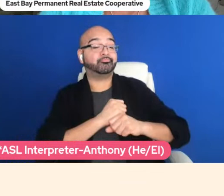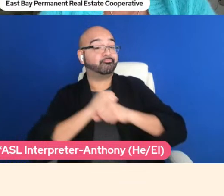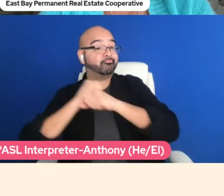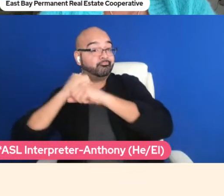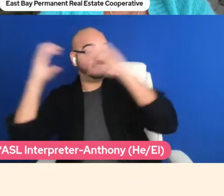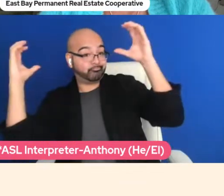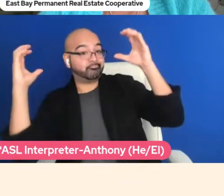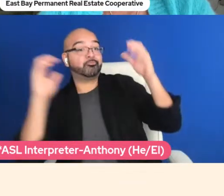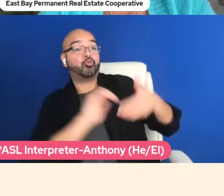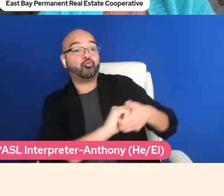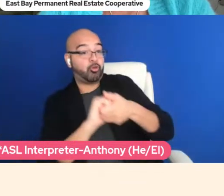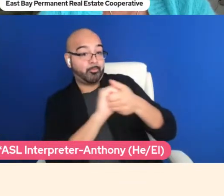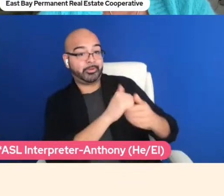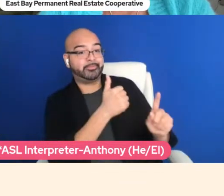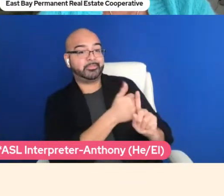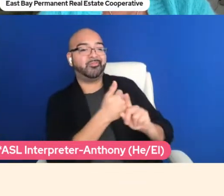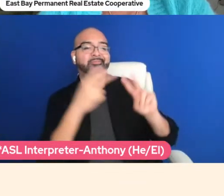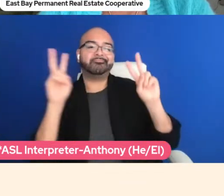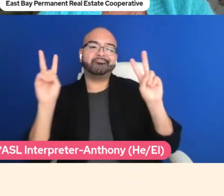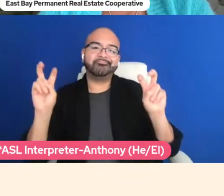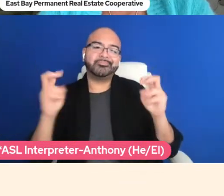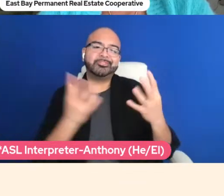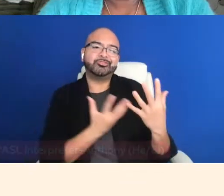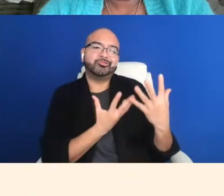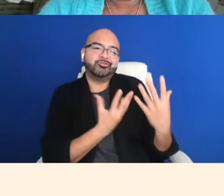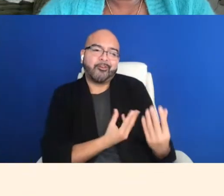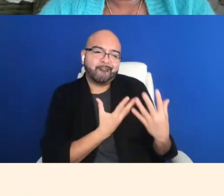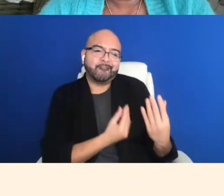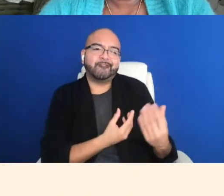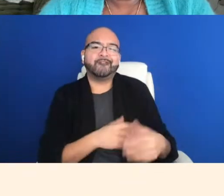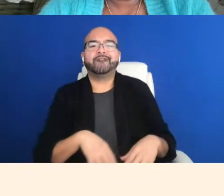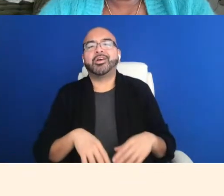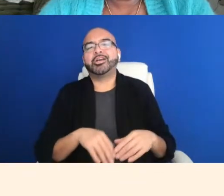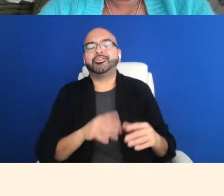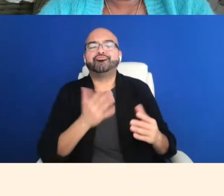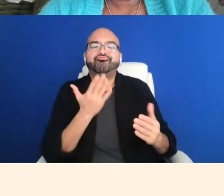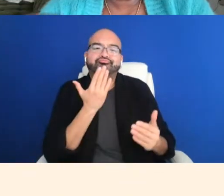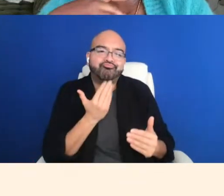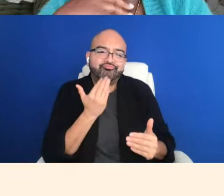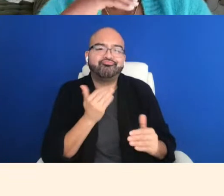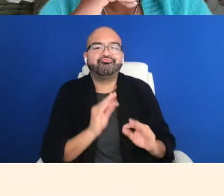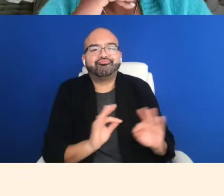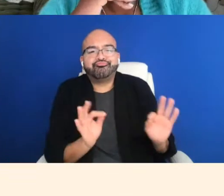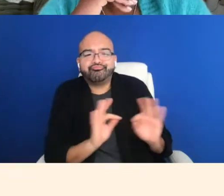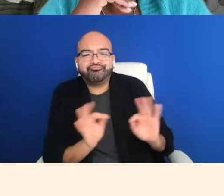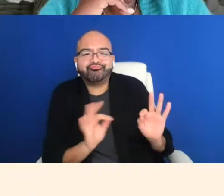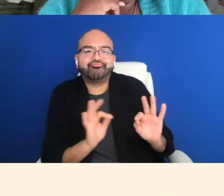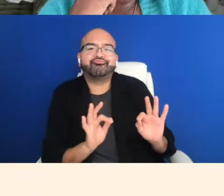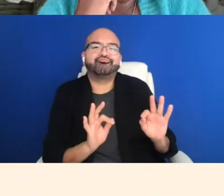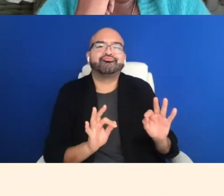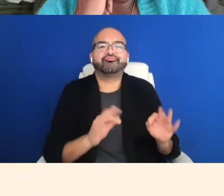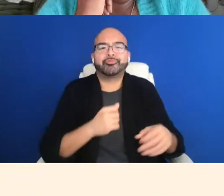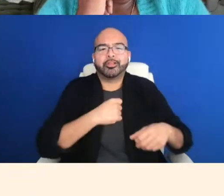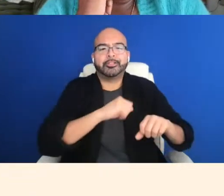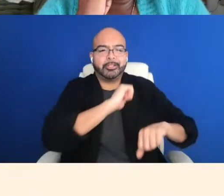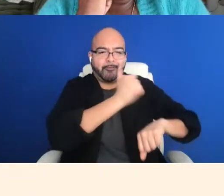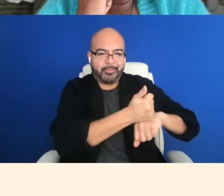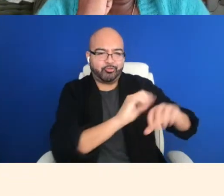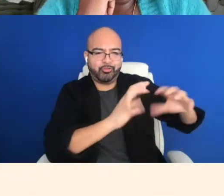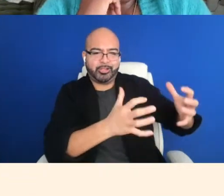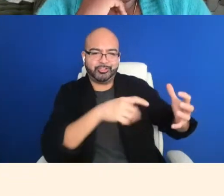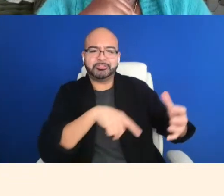kind of nuts and berries, as one might put it, configurations. They can